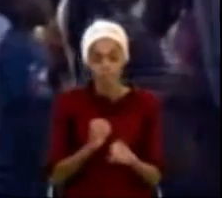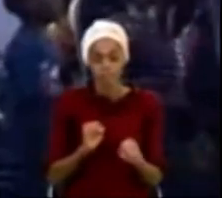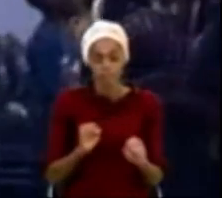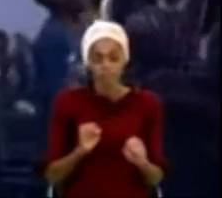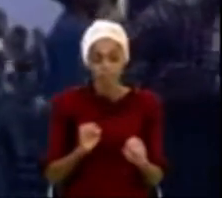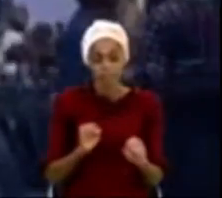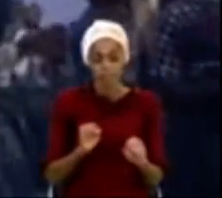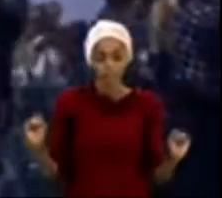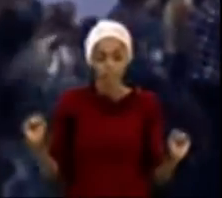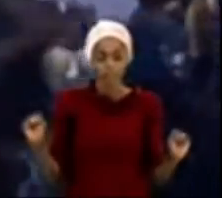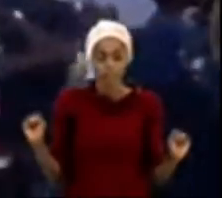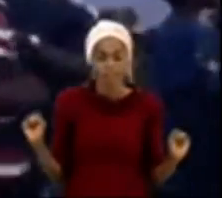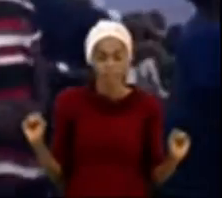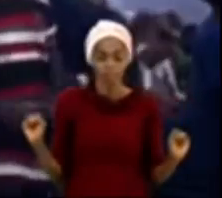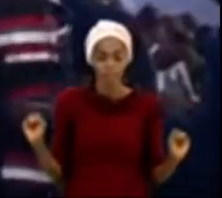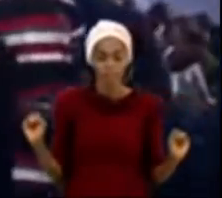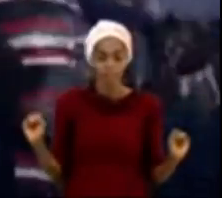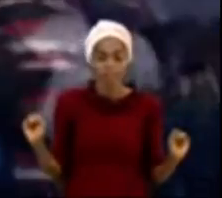There is